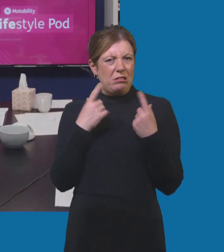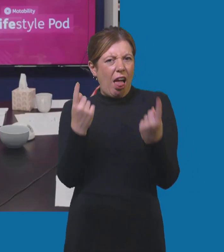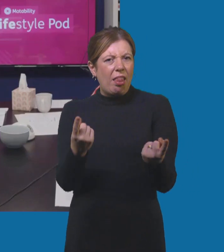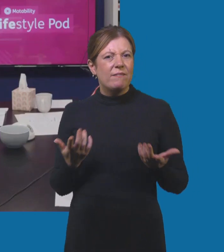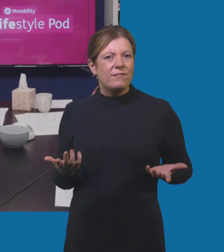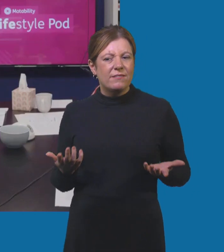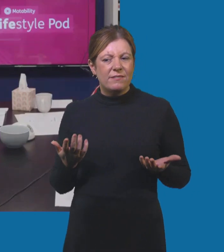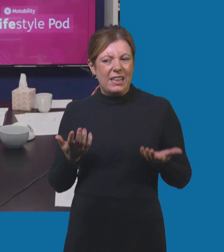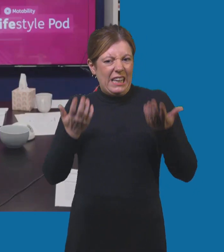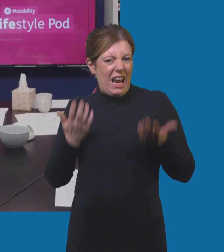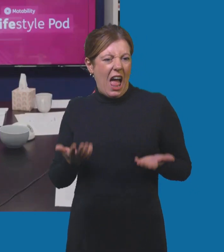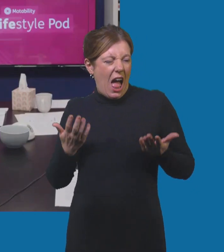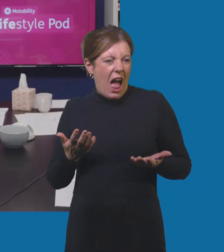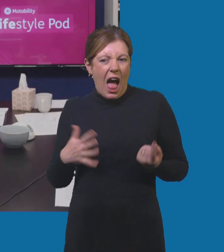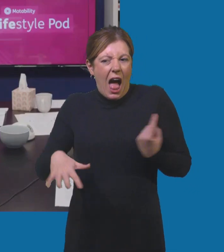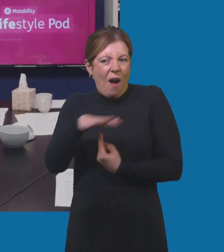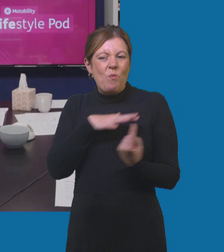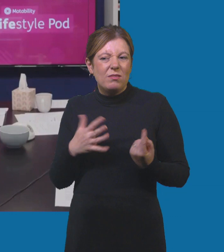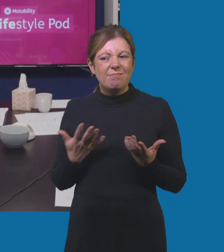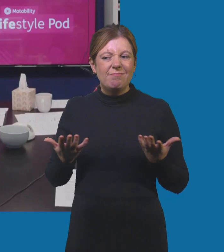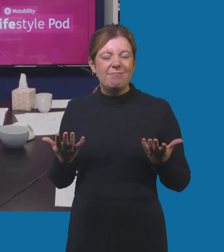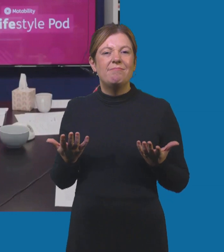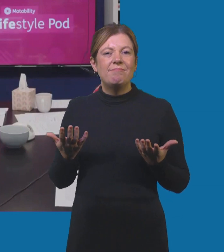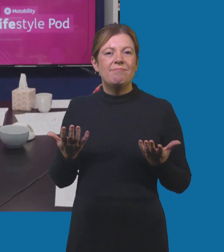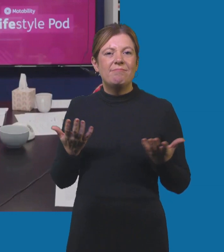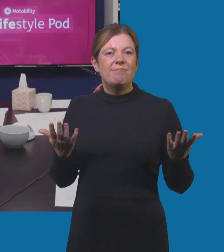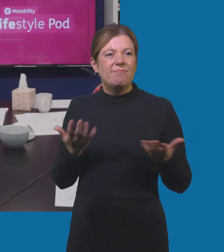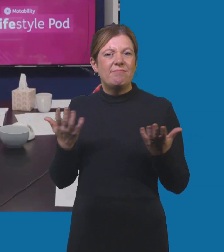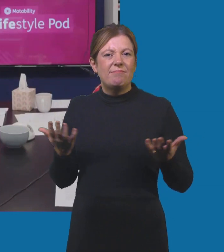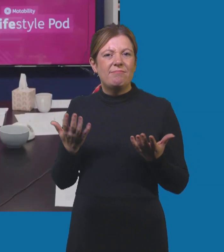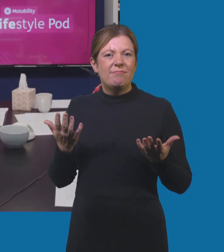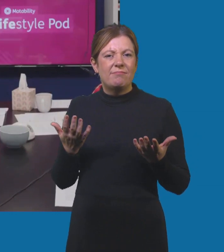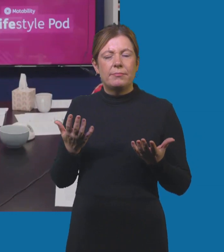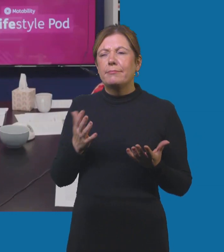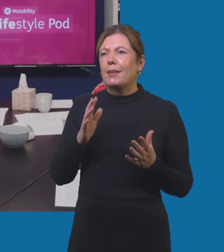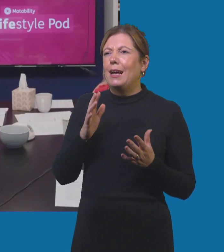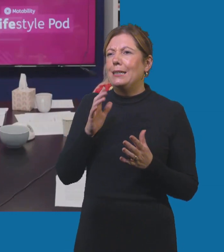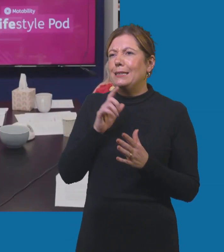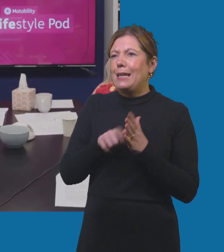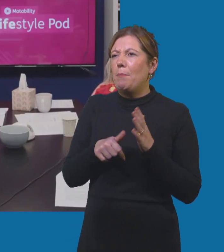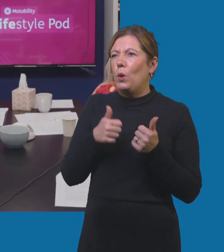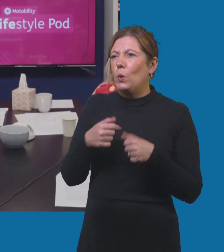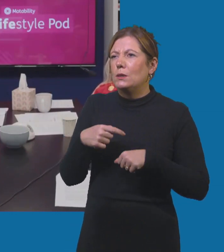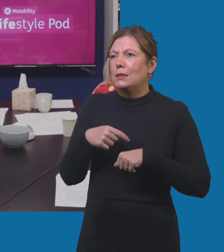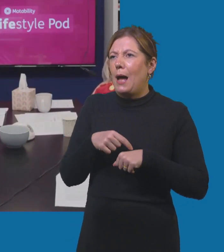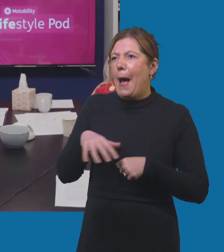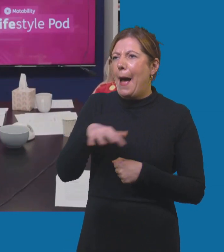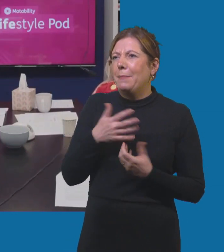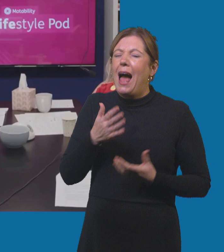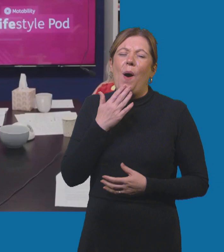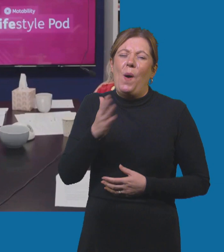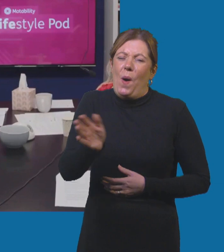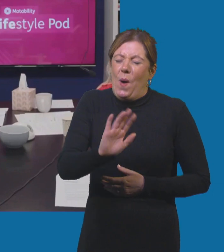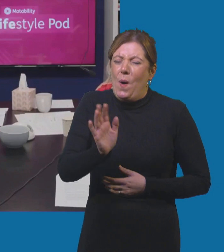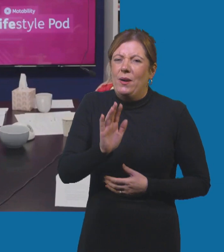in this day and age. You know, it's. I was going to say it's a great time to be disabled. I guess it's never. Well,